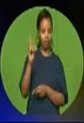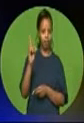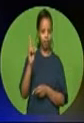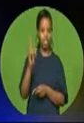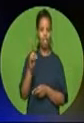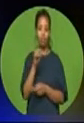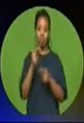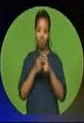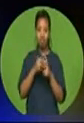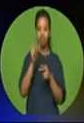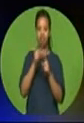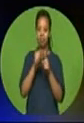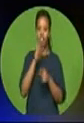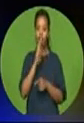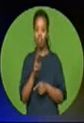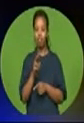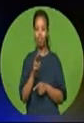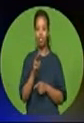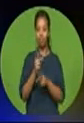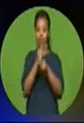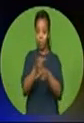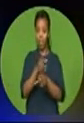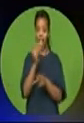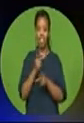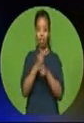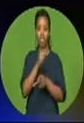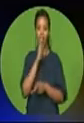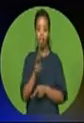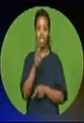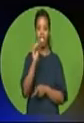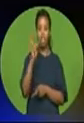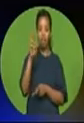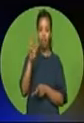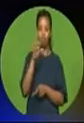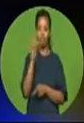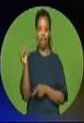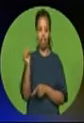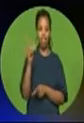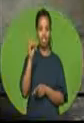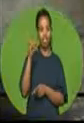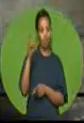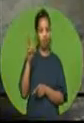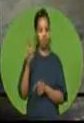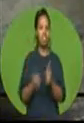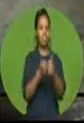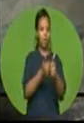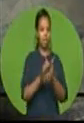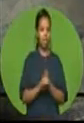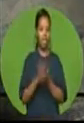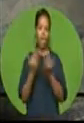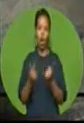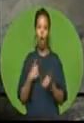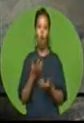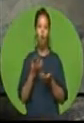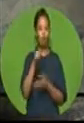for debit and credit are DR and CR respectively. Now I want